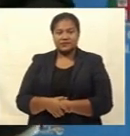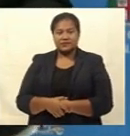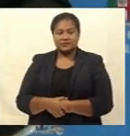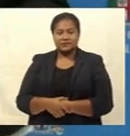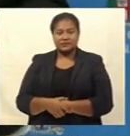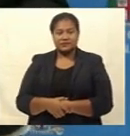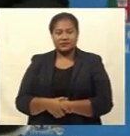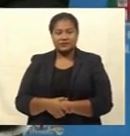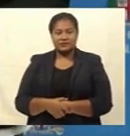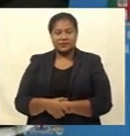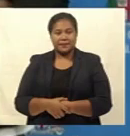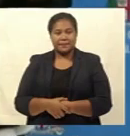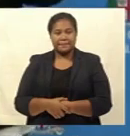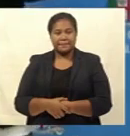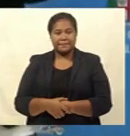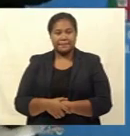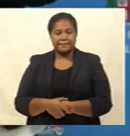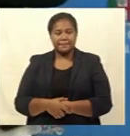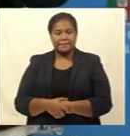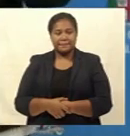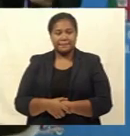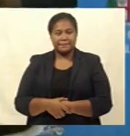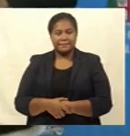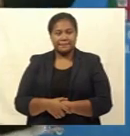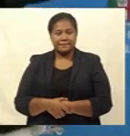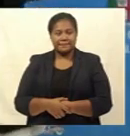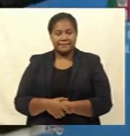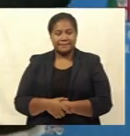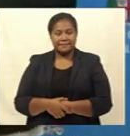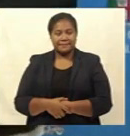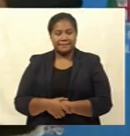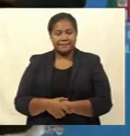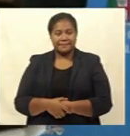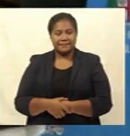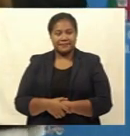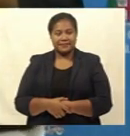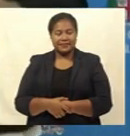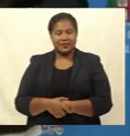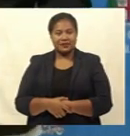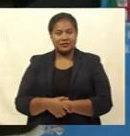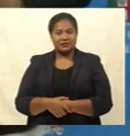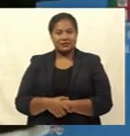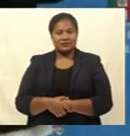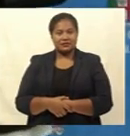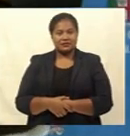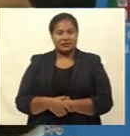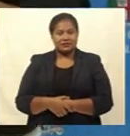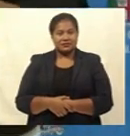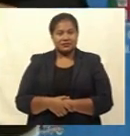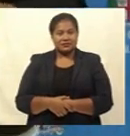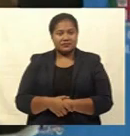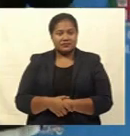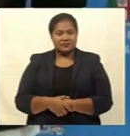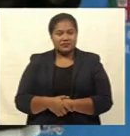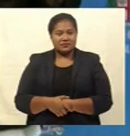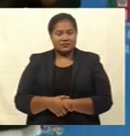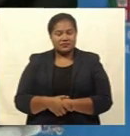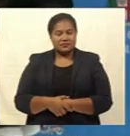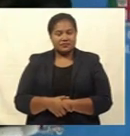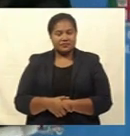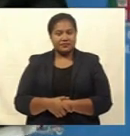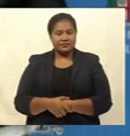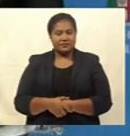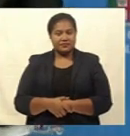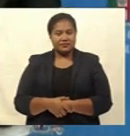14-day incubation period for the virus. That is why these contacts are all under the home quarantine order that will last